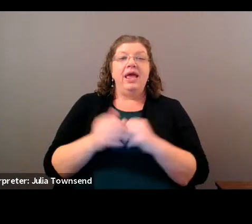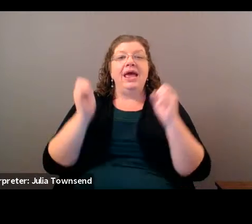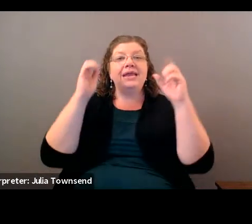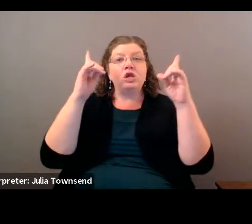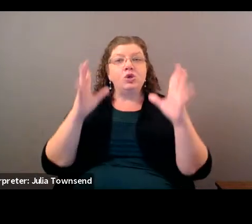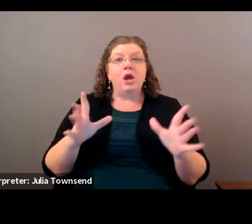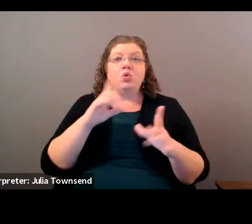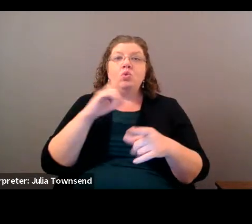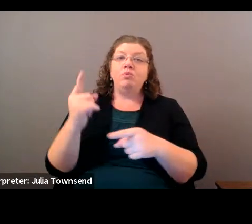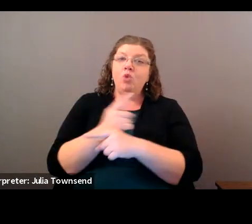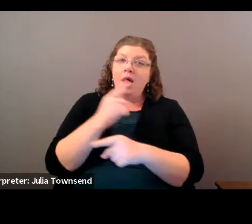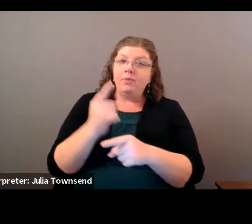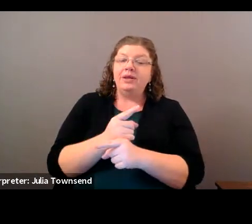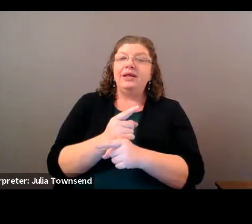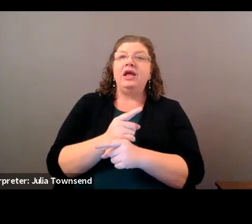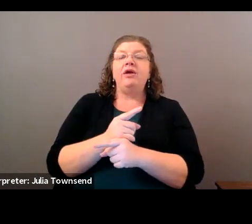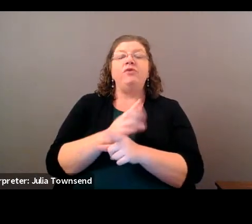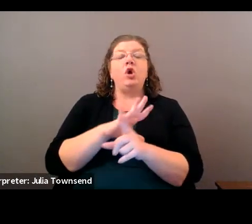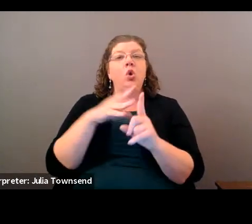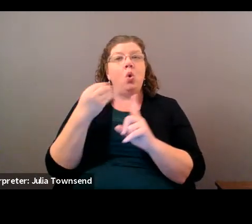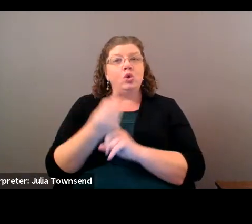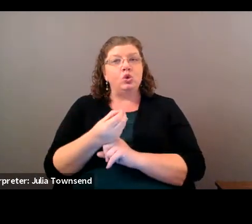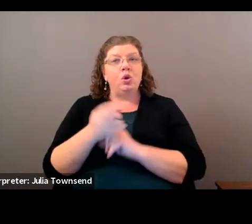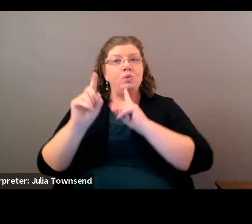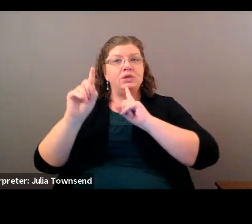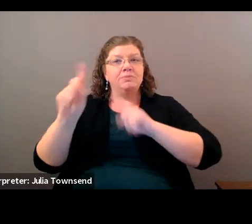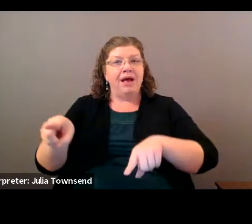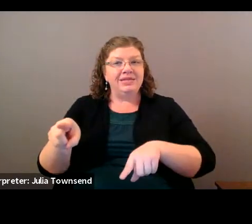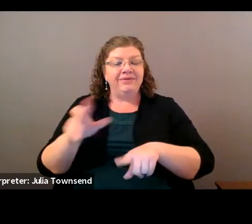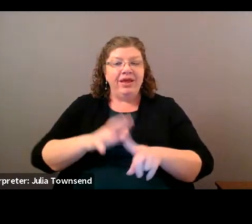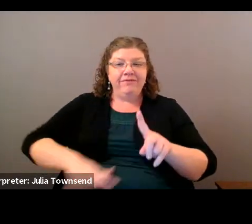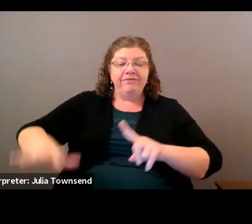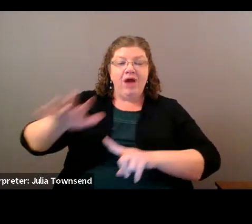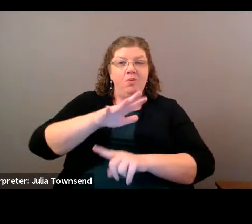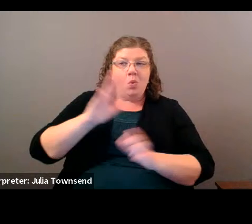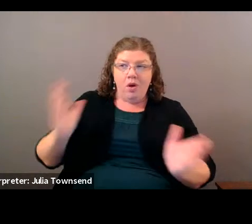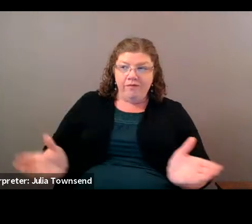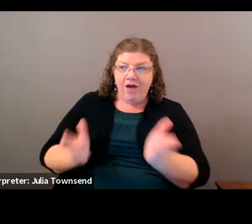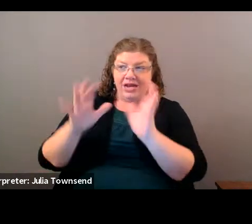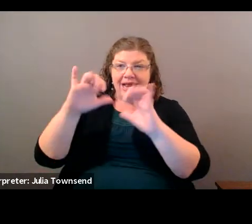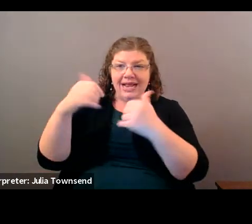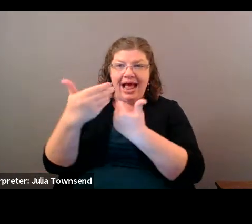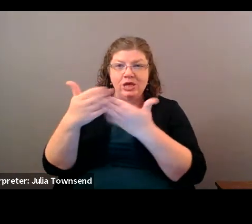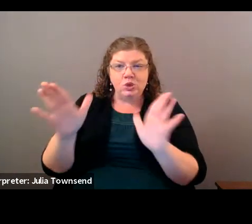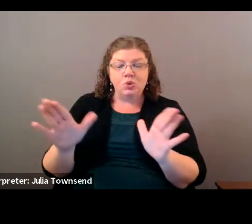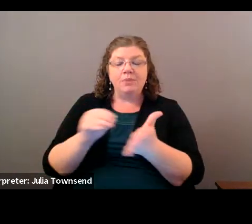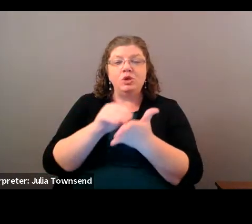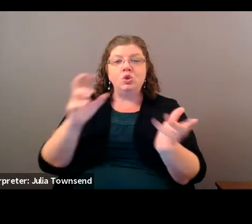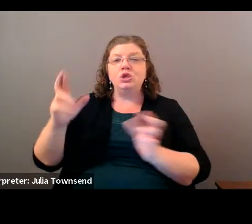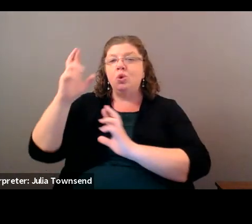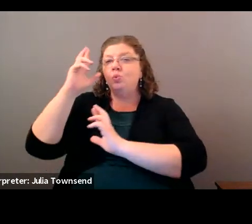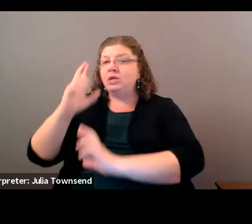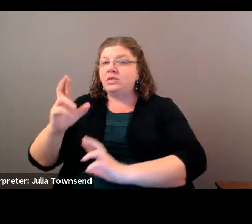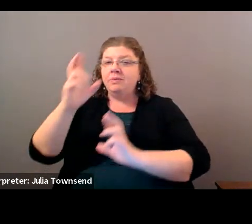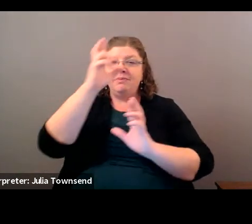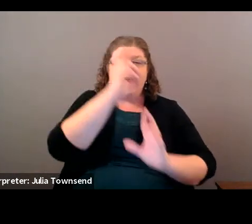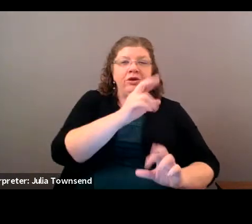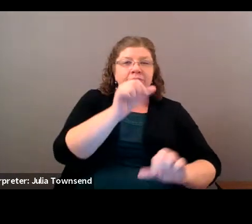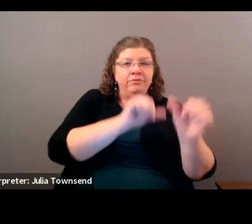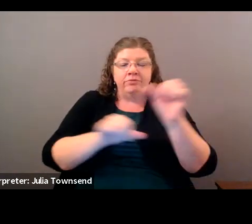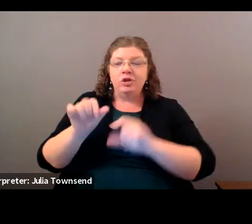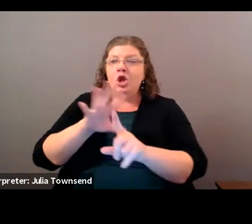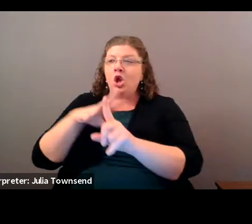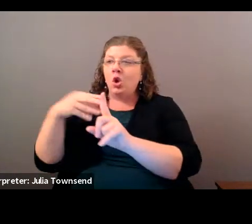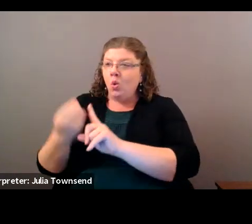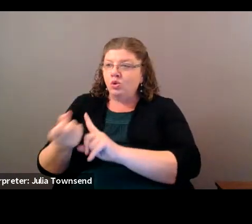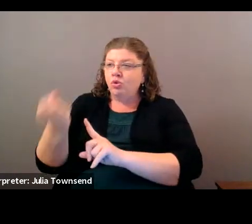creates a culturally responsive environment will have fostered a classroom where students become respectful and understanding of cultures different from